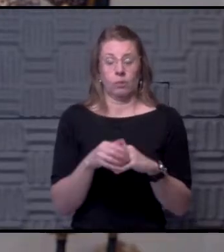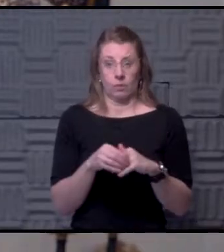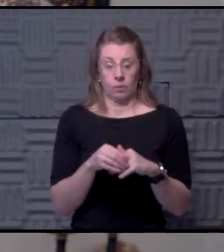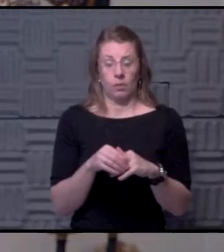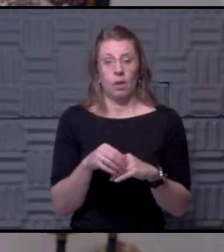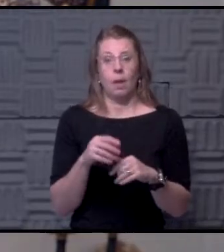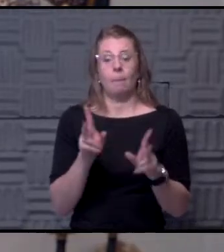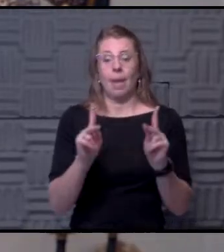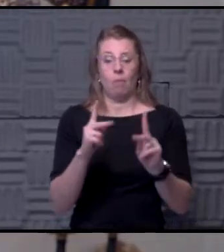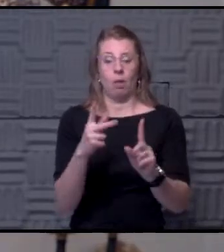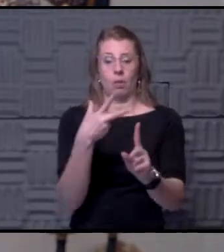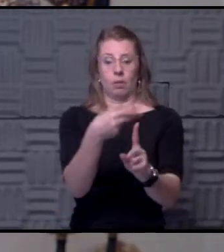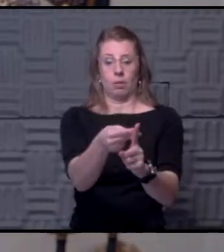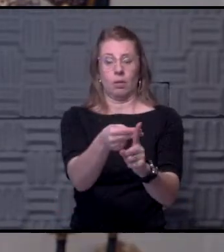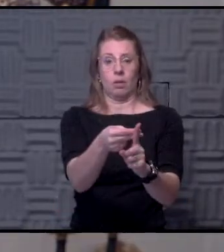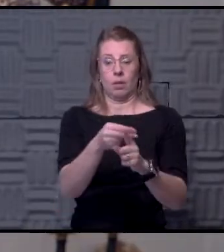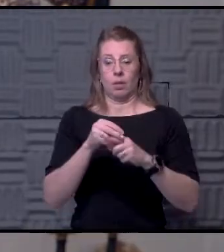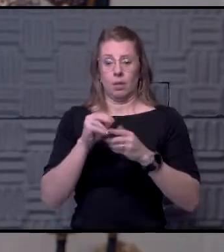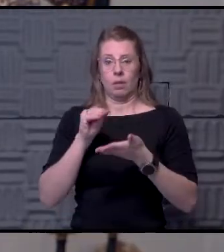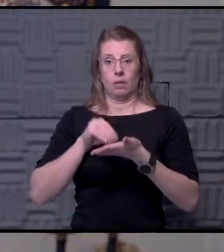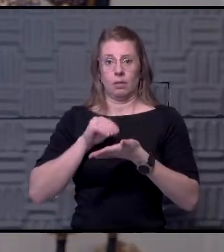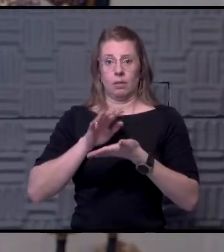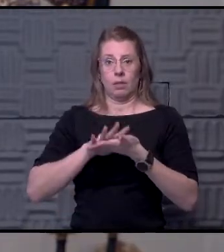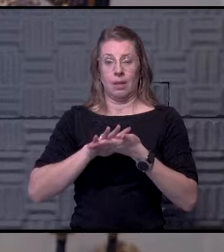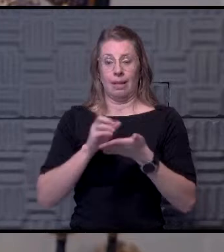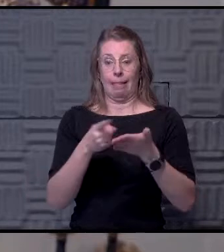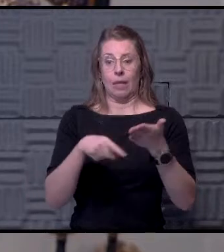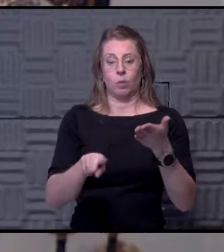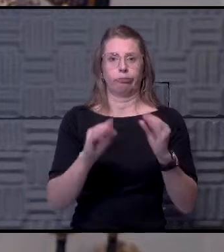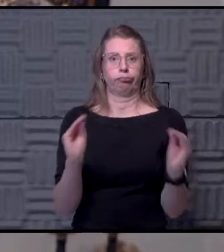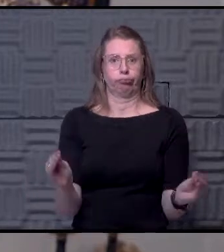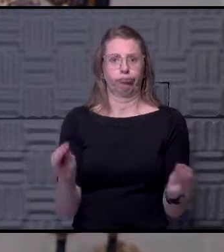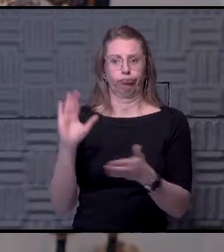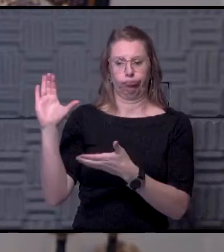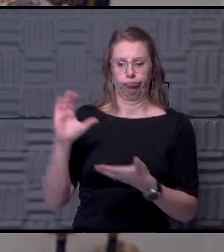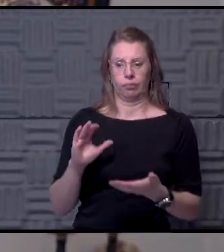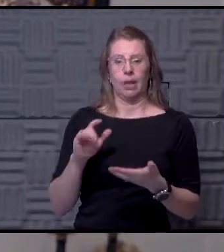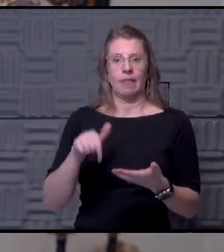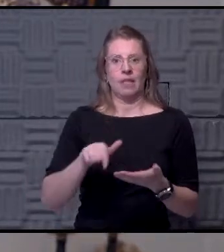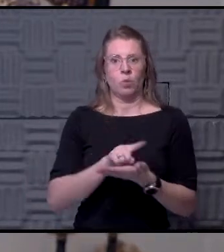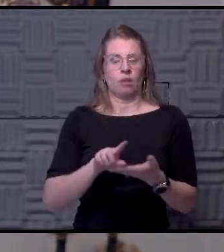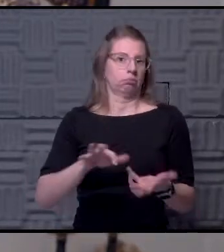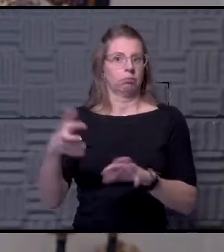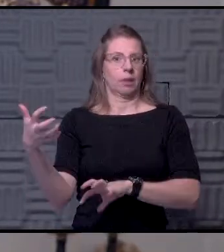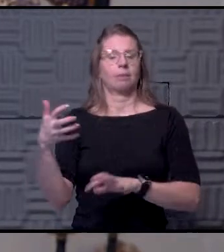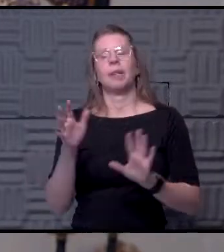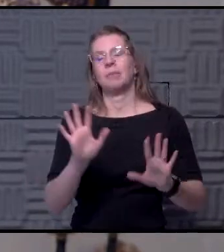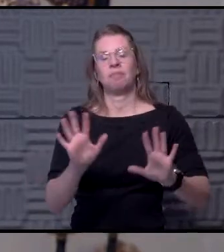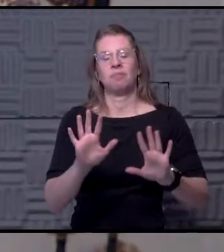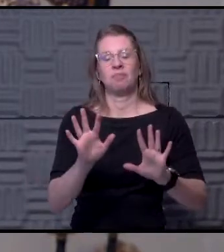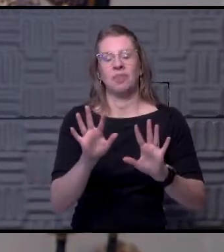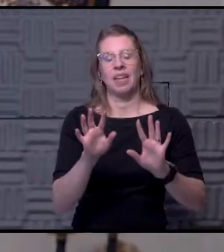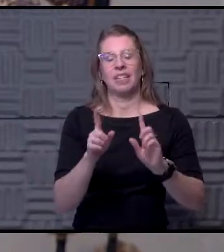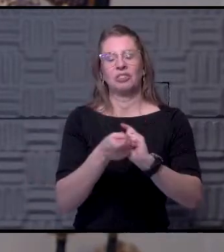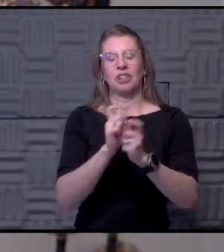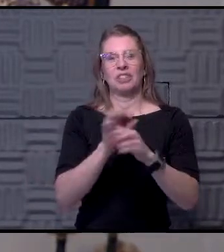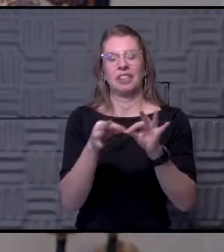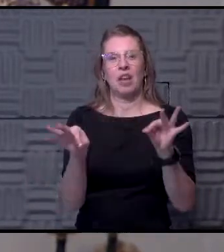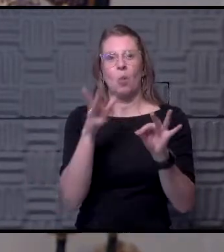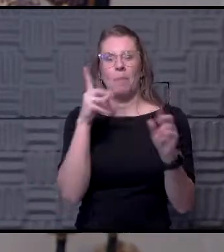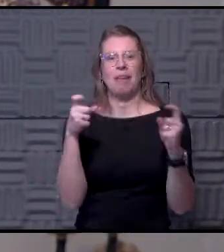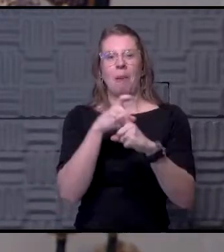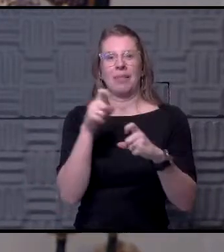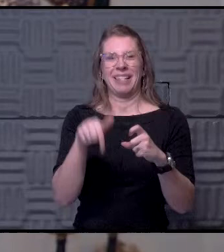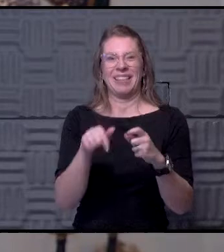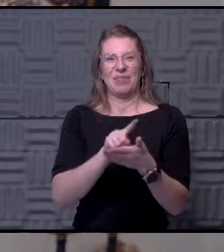the dose, it gets put in. Now, last week we didn't get any, so it's going to be a mess this week. Now, let me rephrase that. It's going to be complicated this